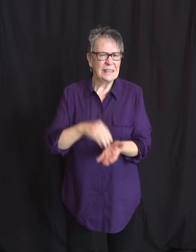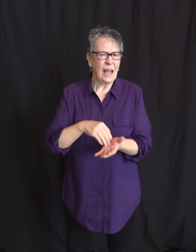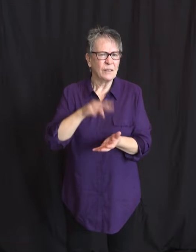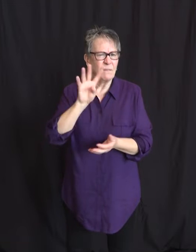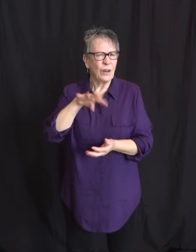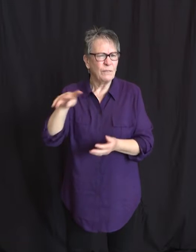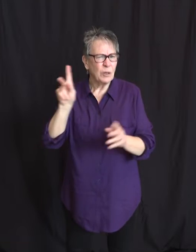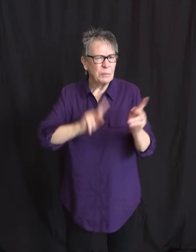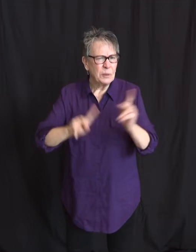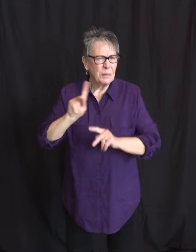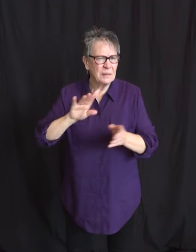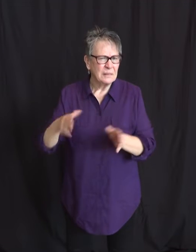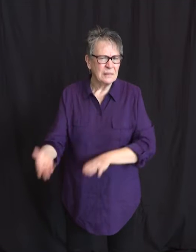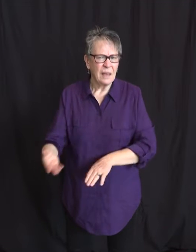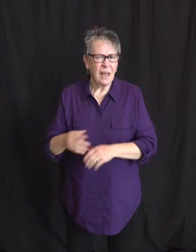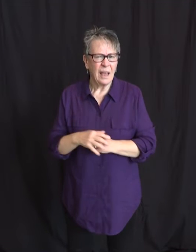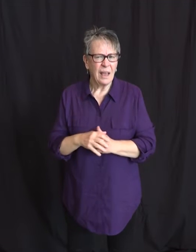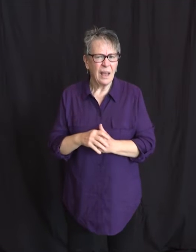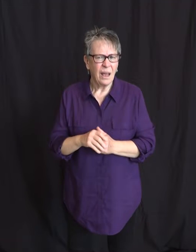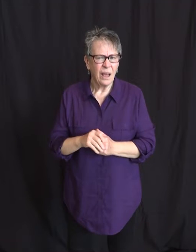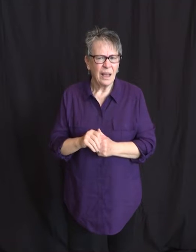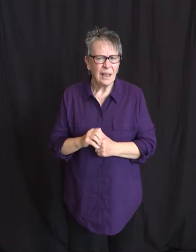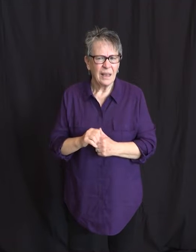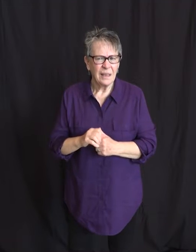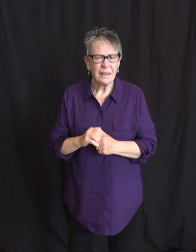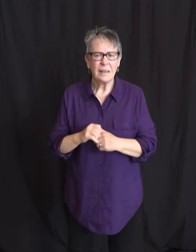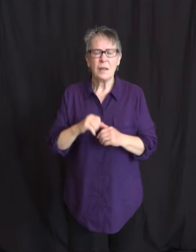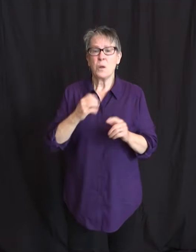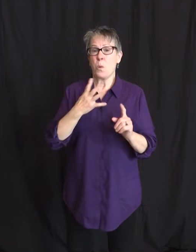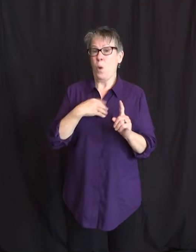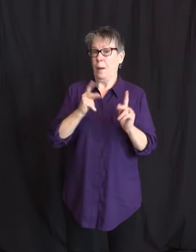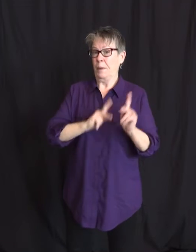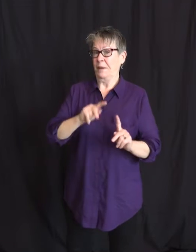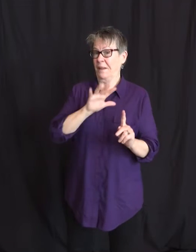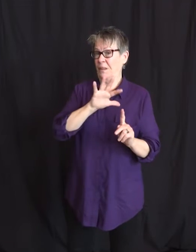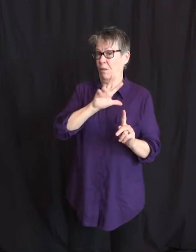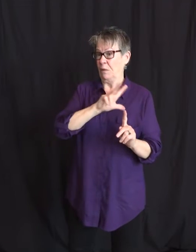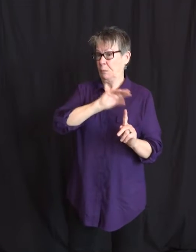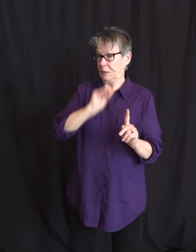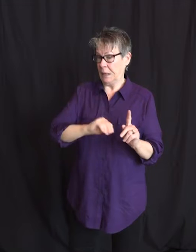as follows: white, 53.2%, black,